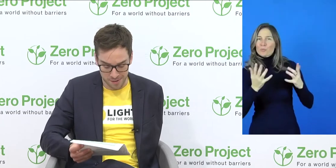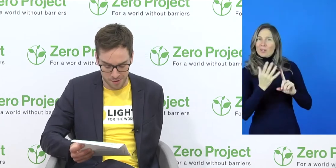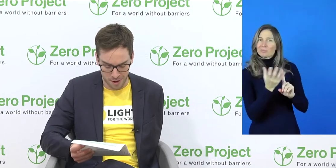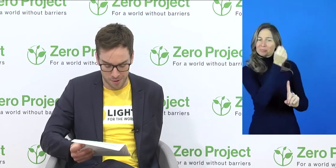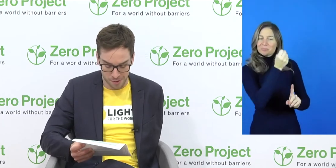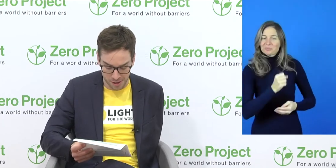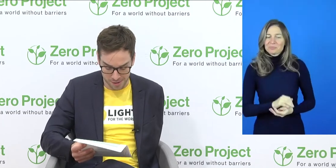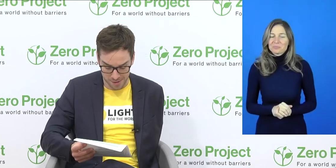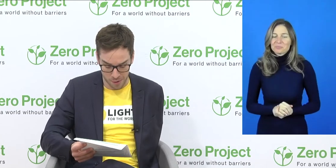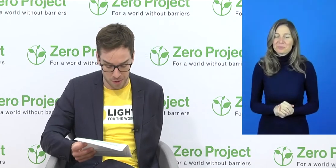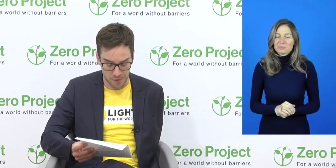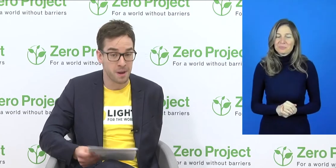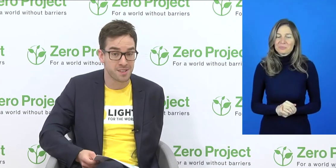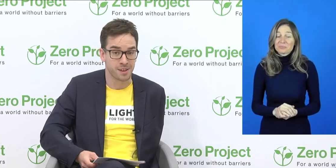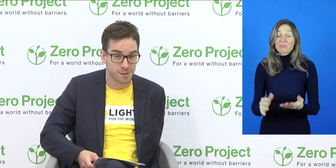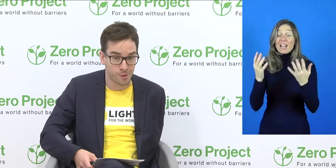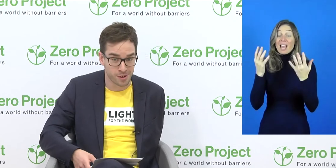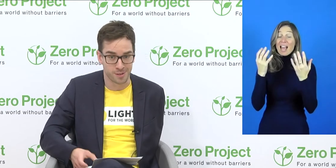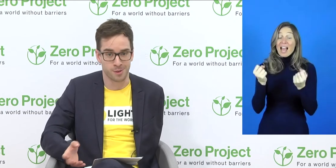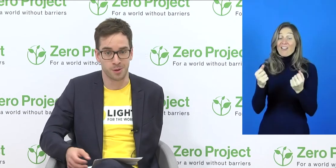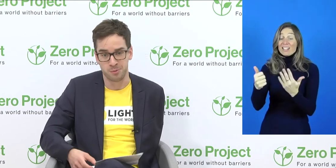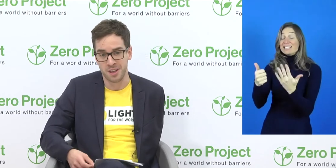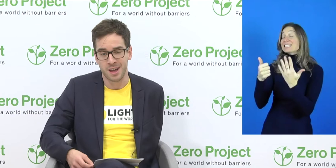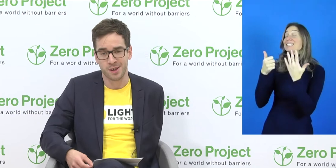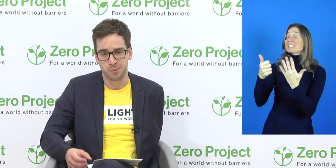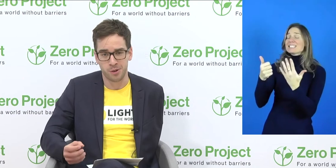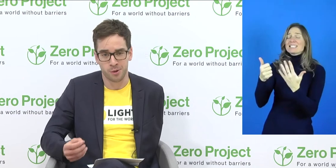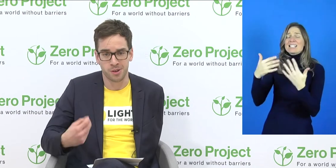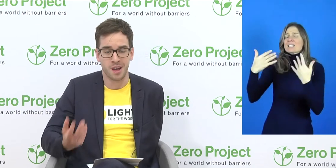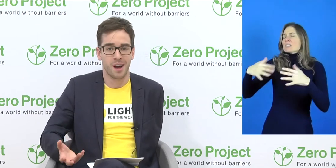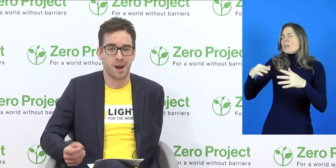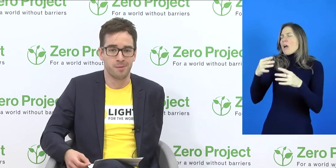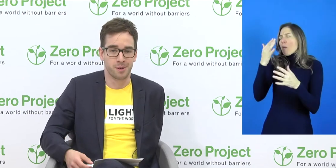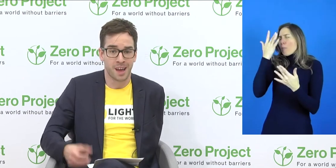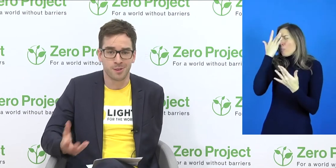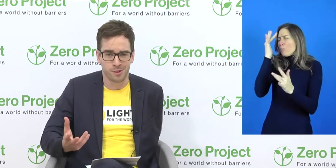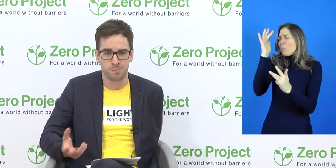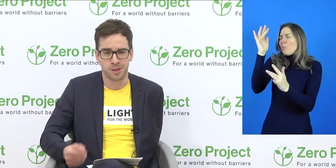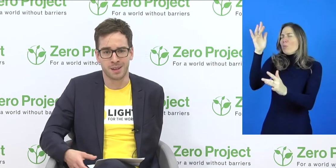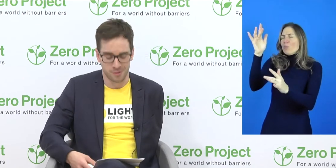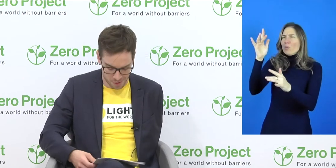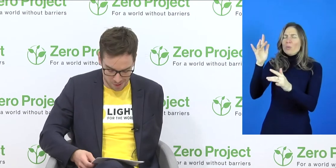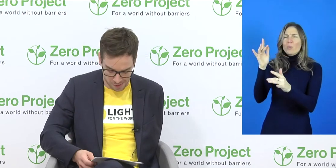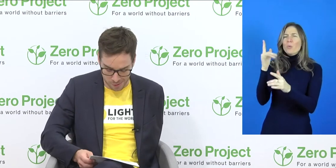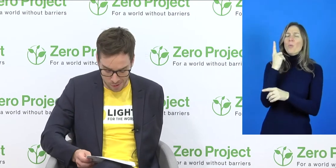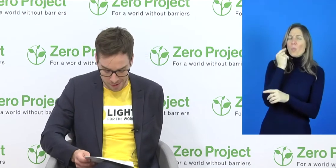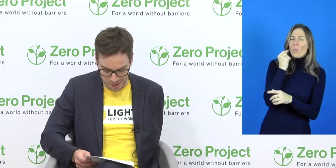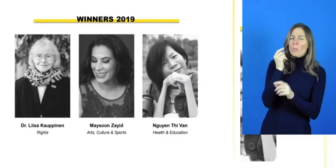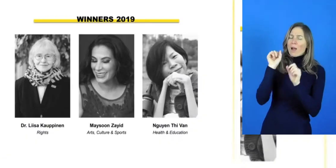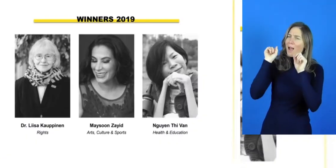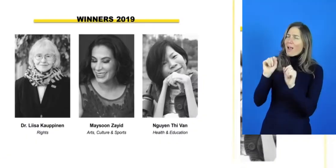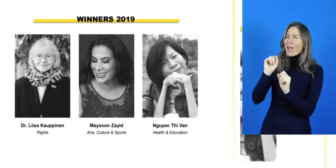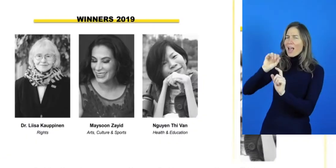brilliant laureates with amazing stories. So the women that we could get into the spotlight and show their stories